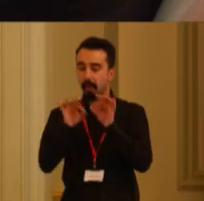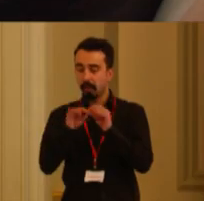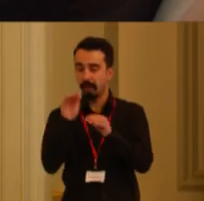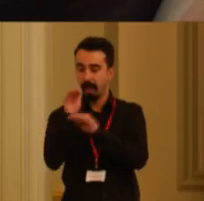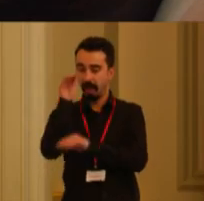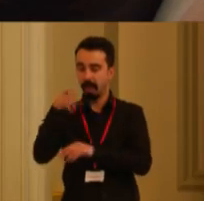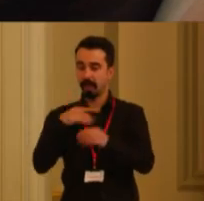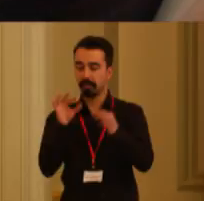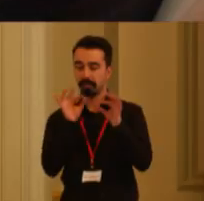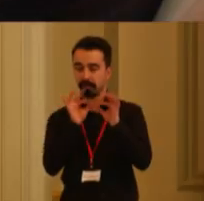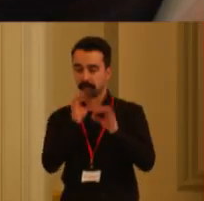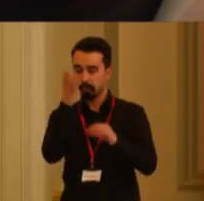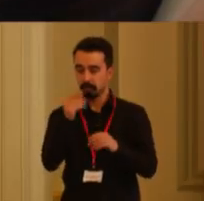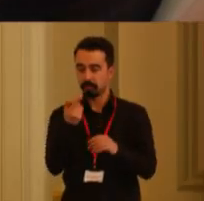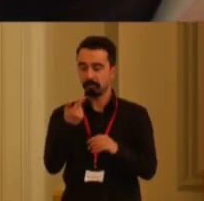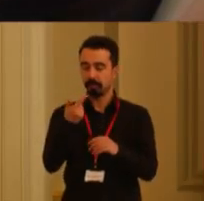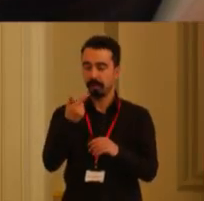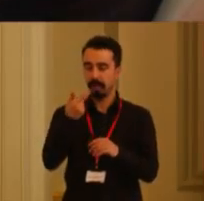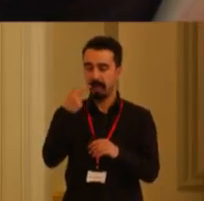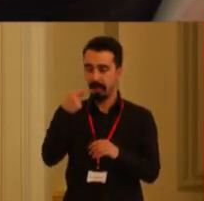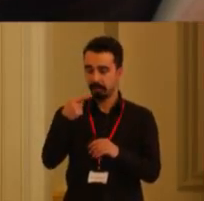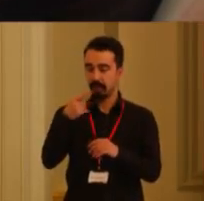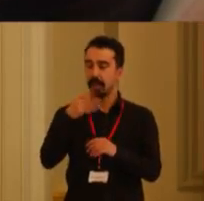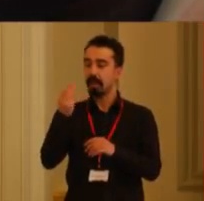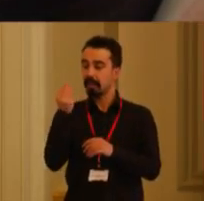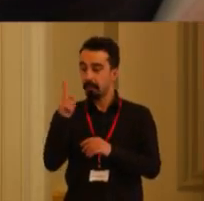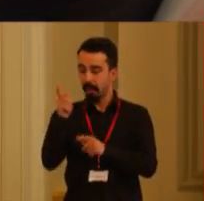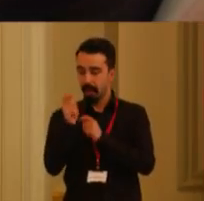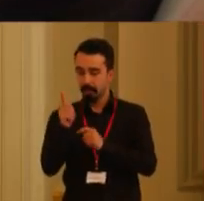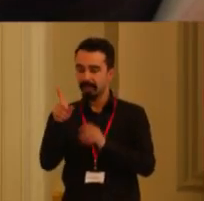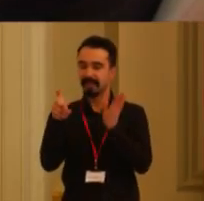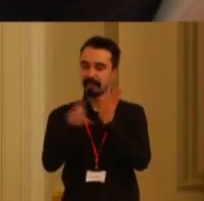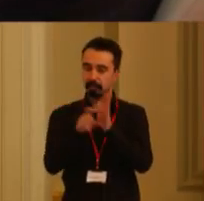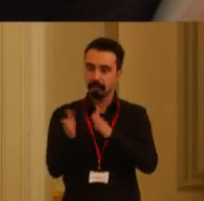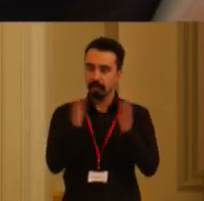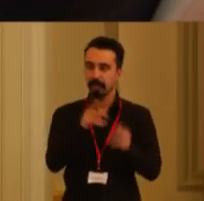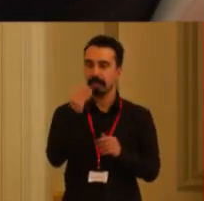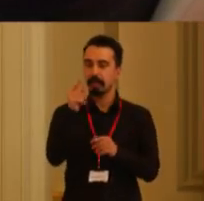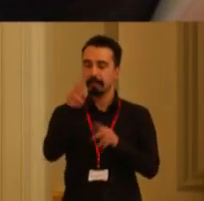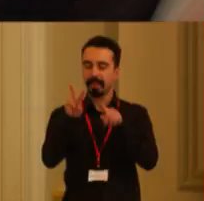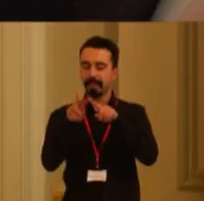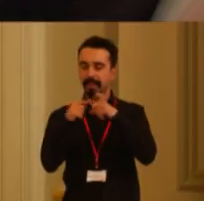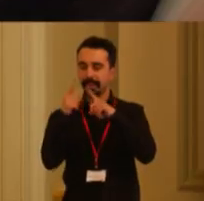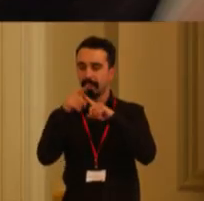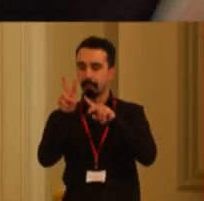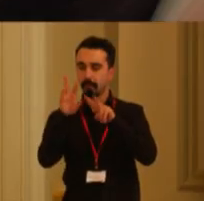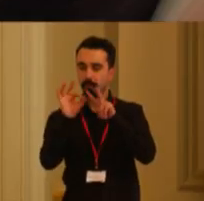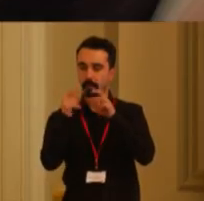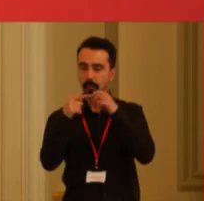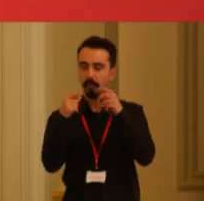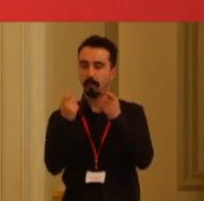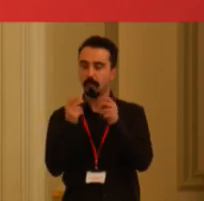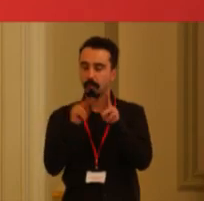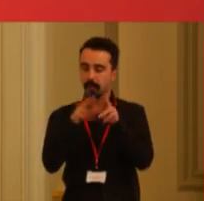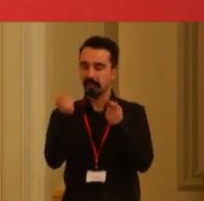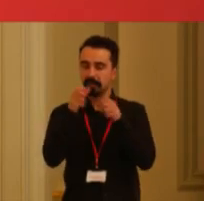request to have a diploma because they think that rather than going through an education program of good quality,